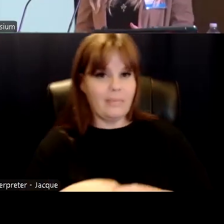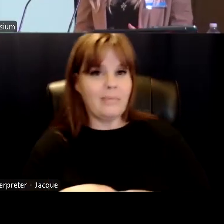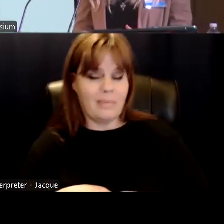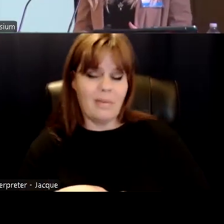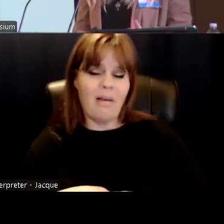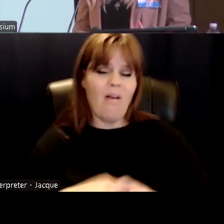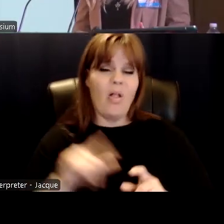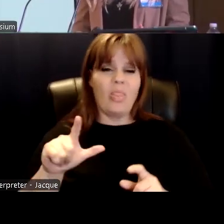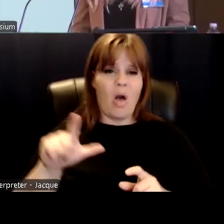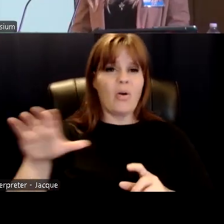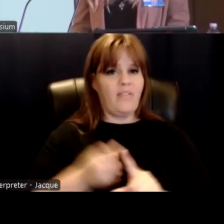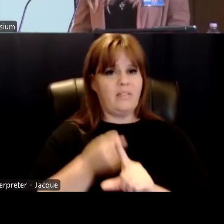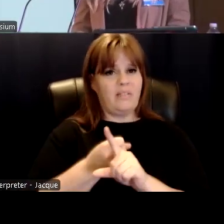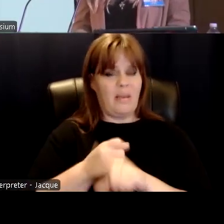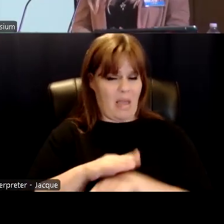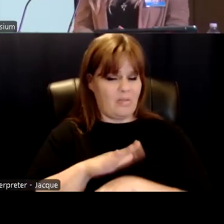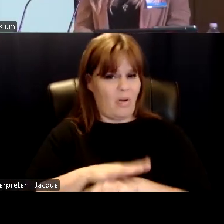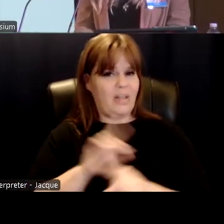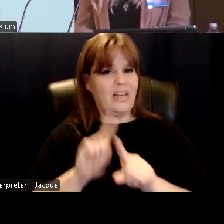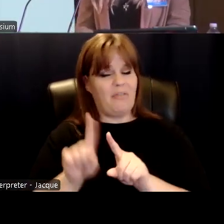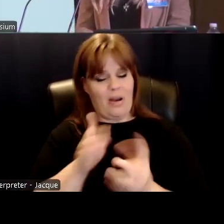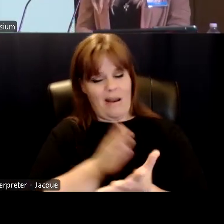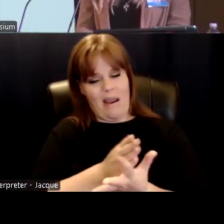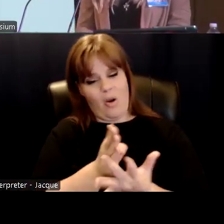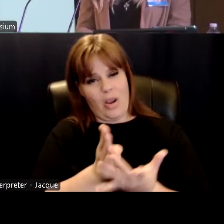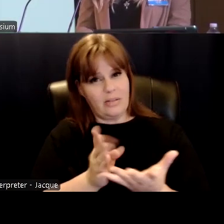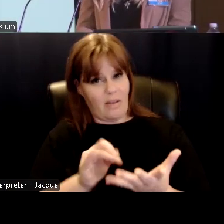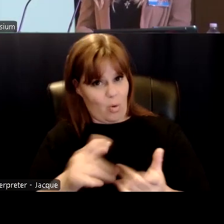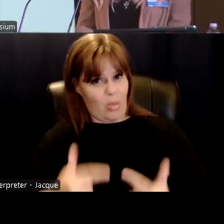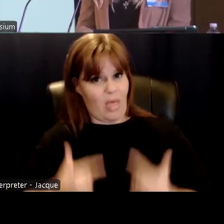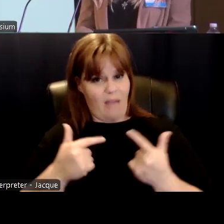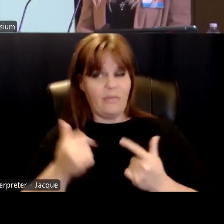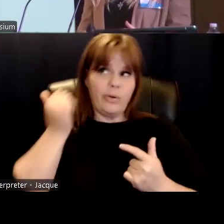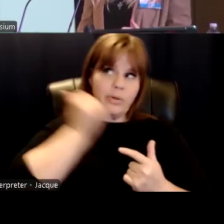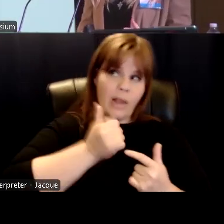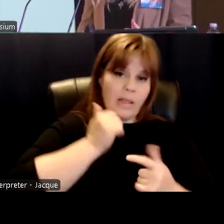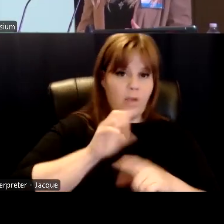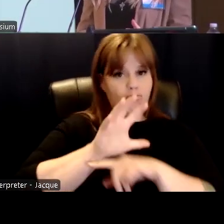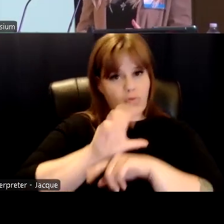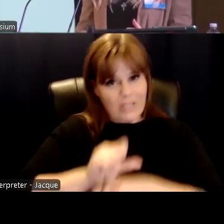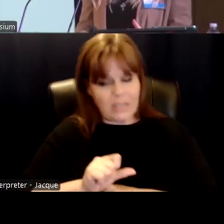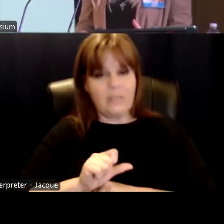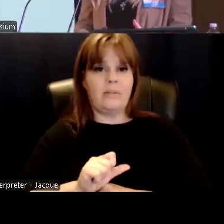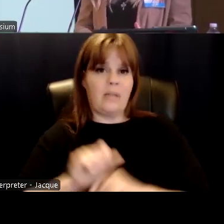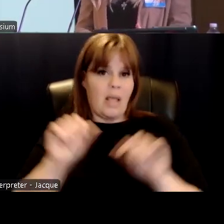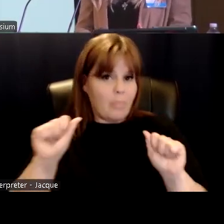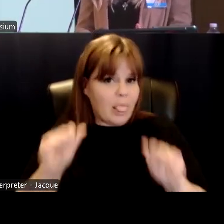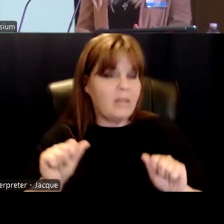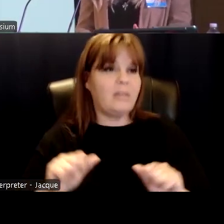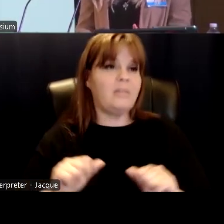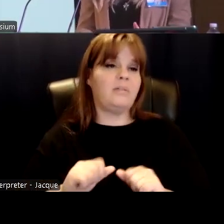COVID's impact on different areas of your life, your daily routines, your abilities, and